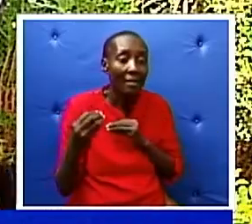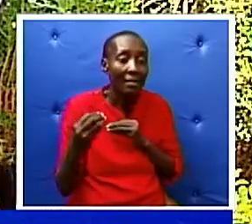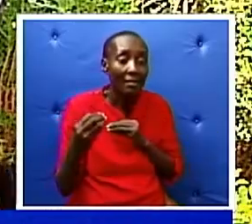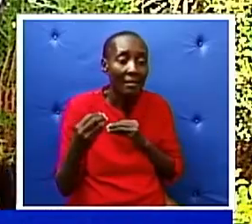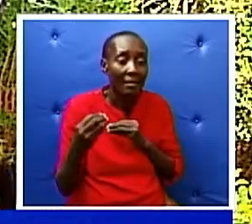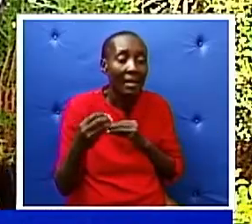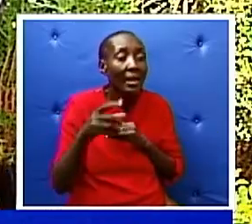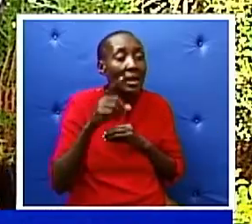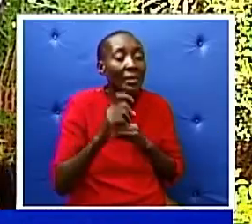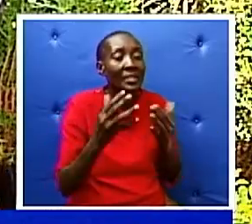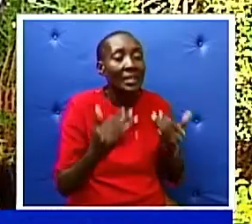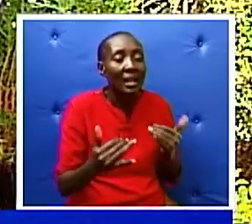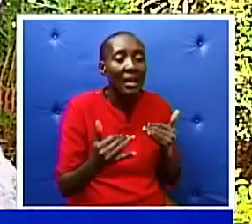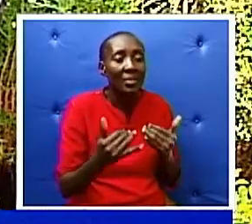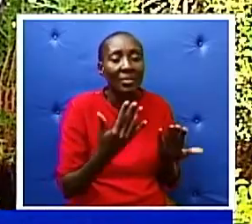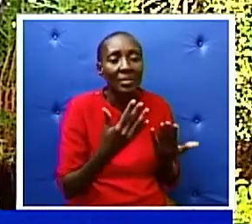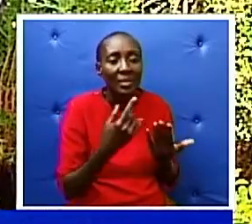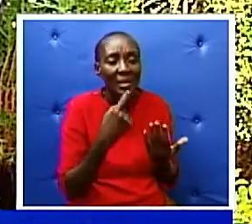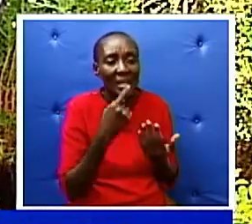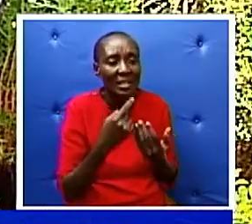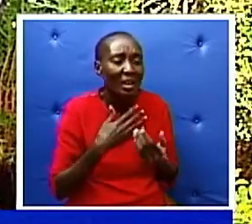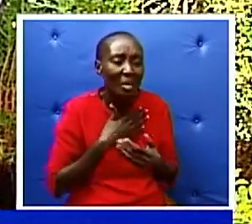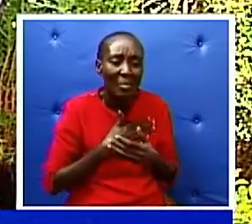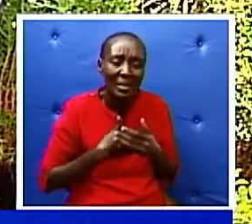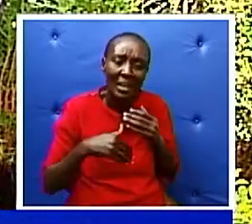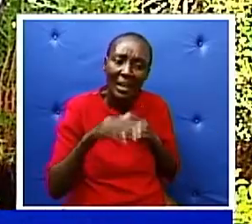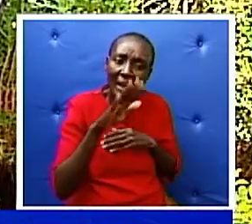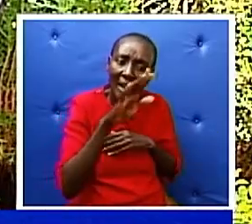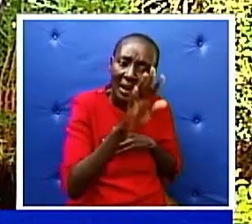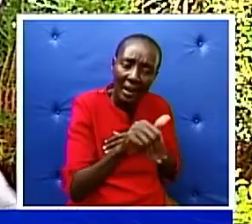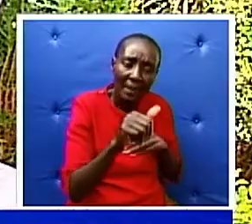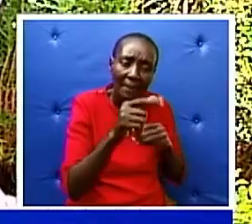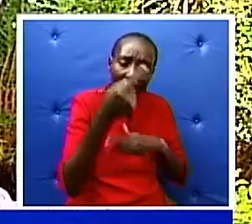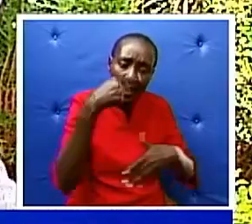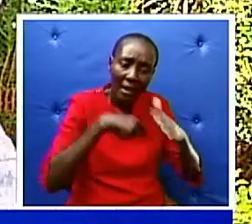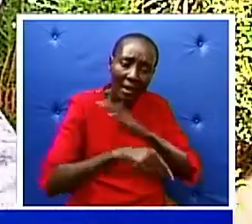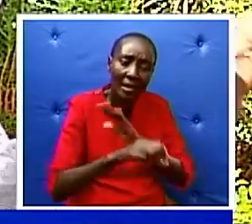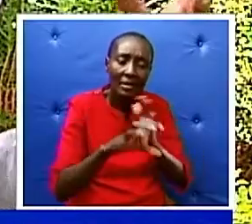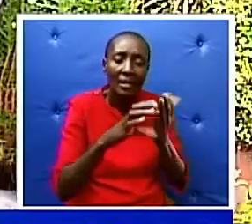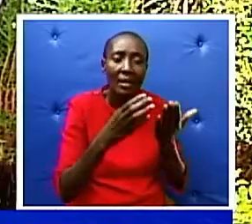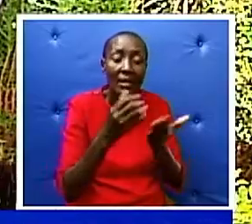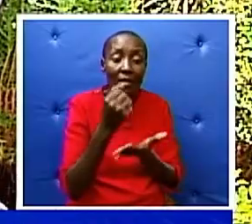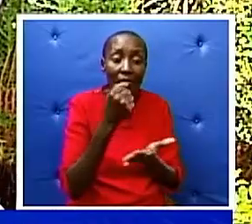to now come and cajole me. Come to the office. You have a constitution even